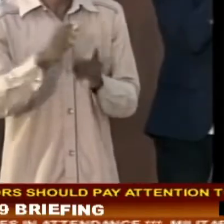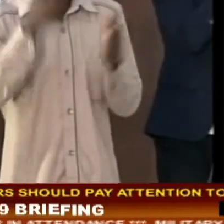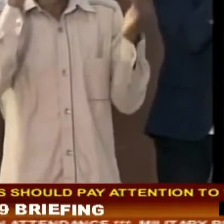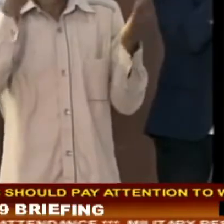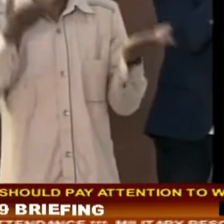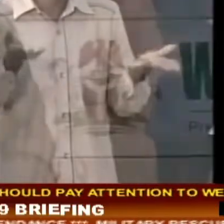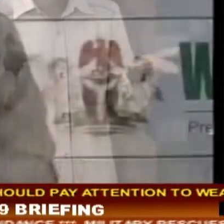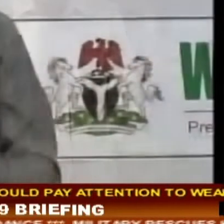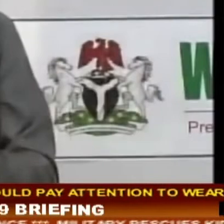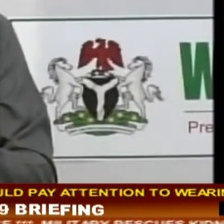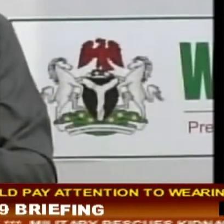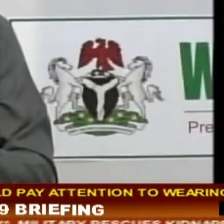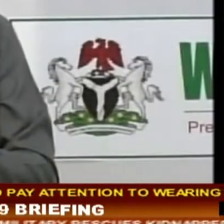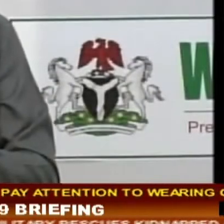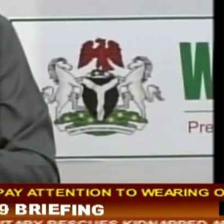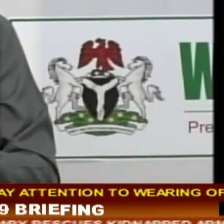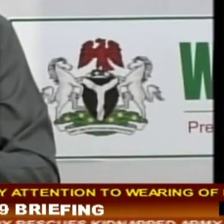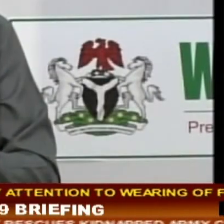them thank